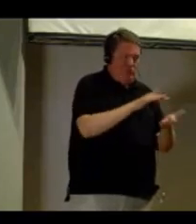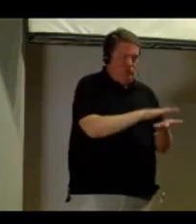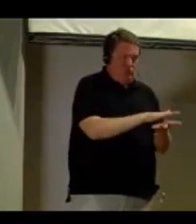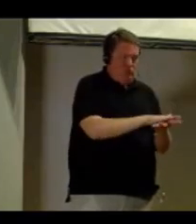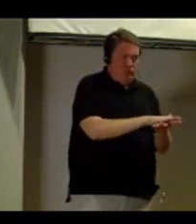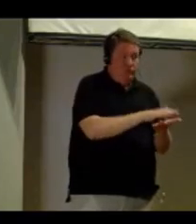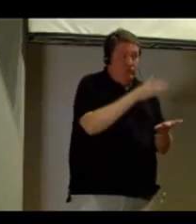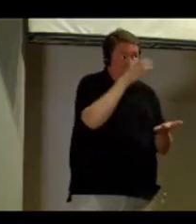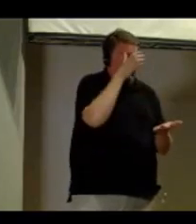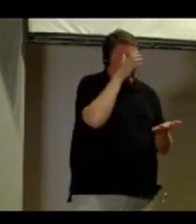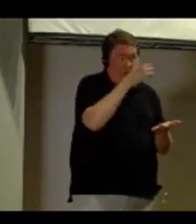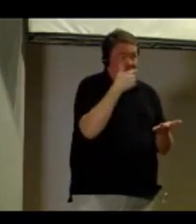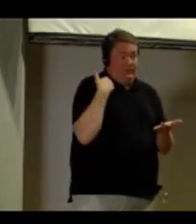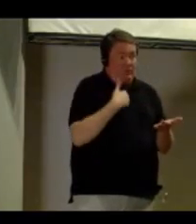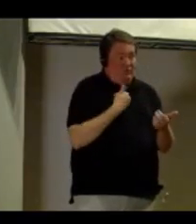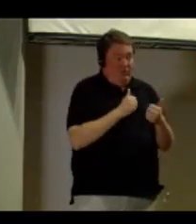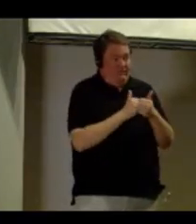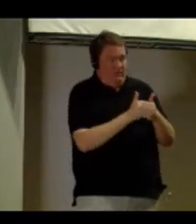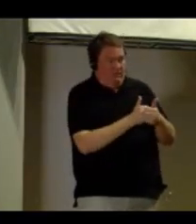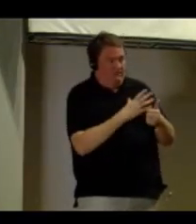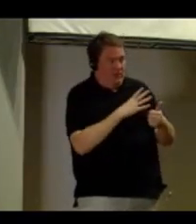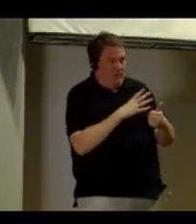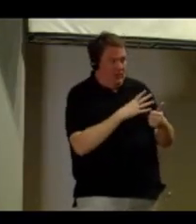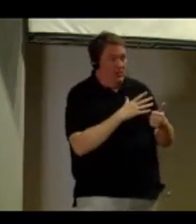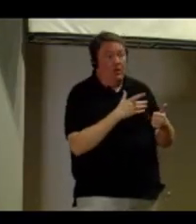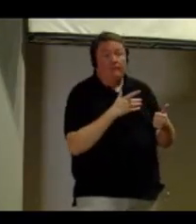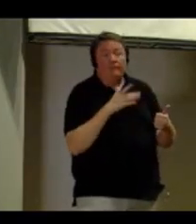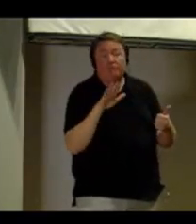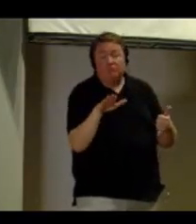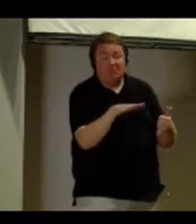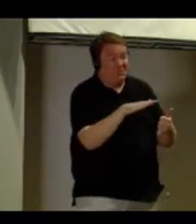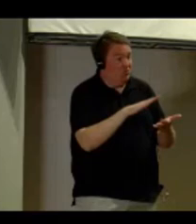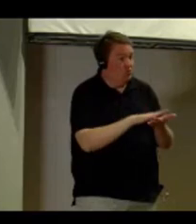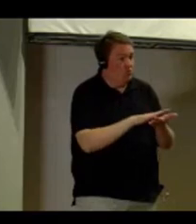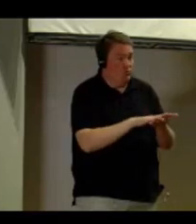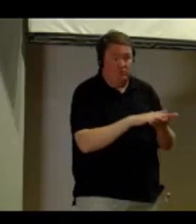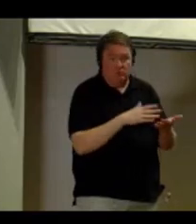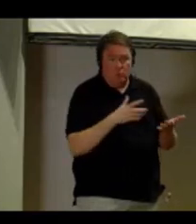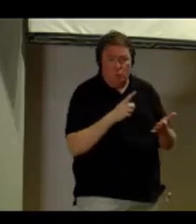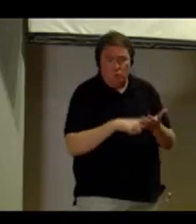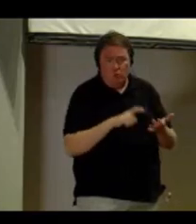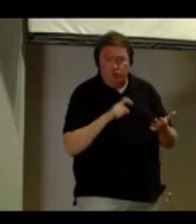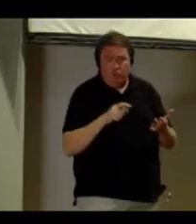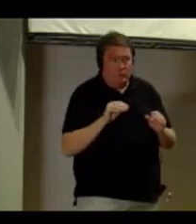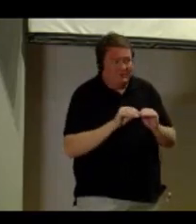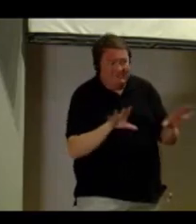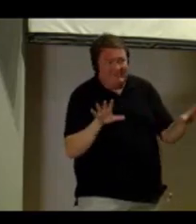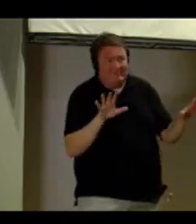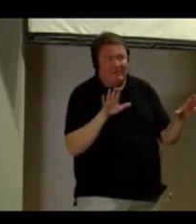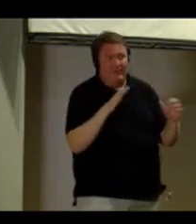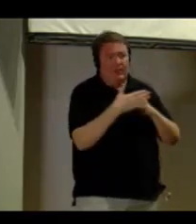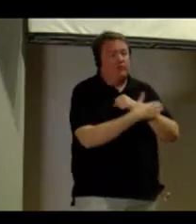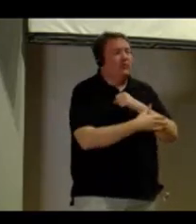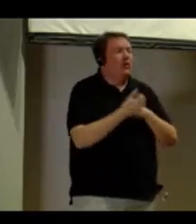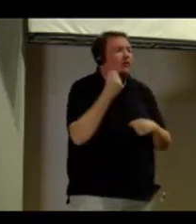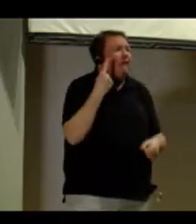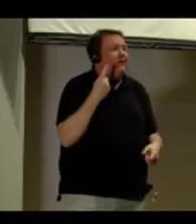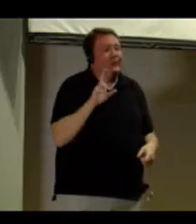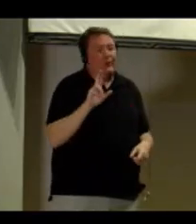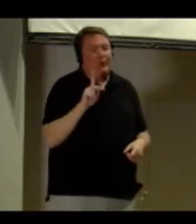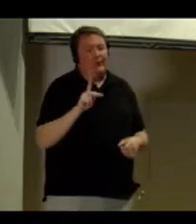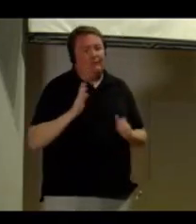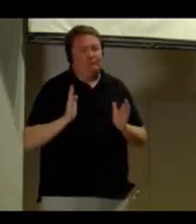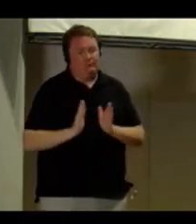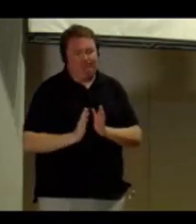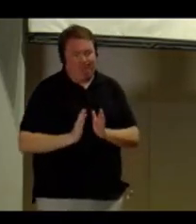in the end is we're going to be asking them all, what would you like to do across the country? Now, okay, the UK isn't as big and a complicated